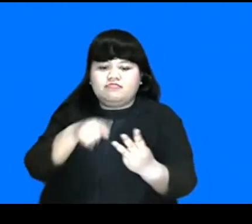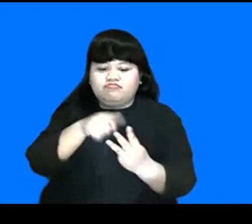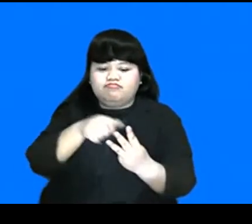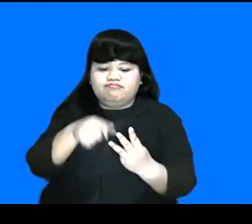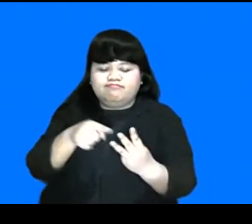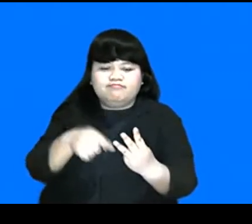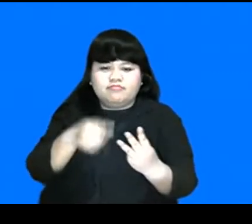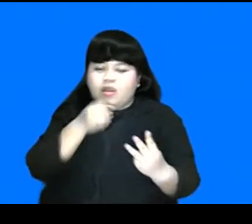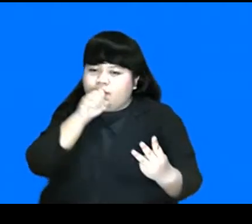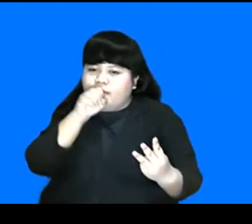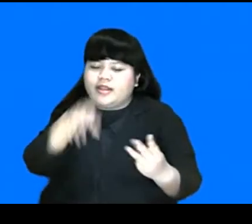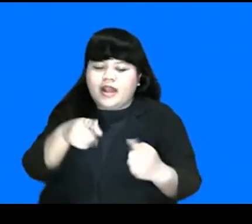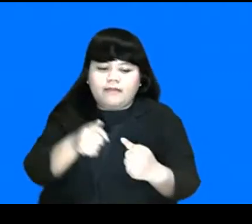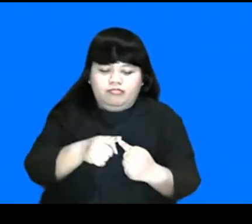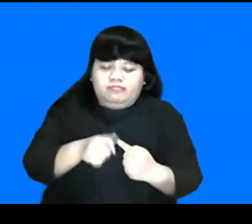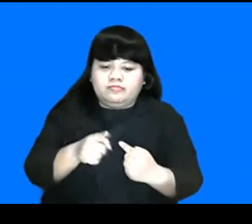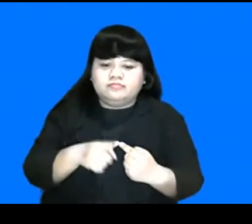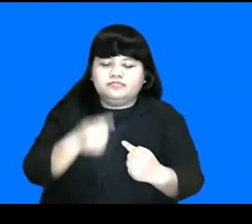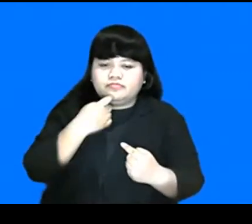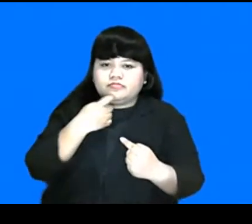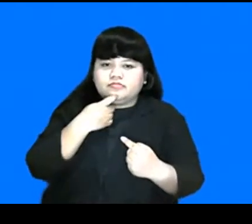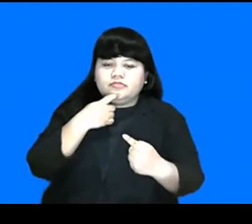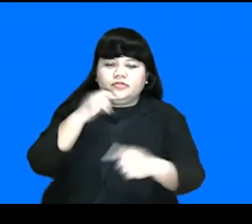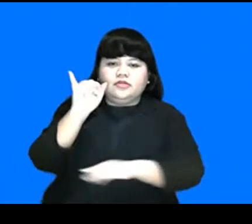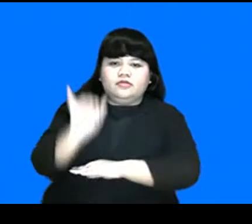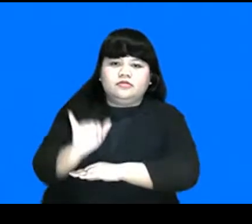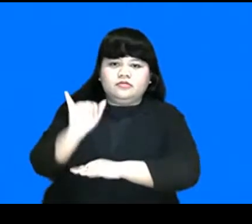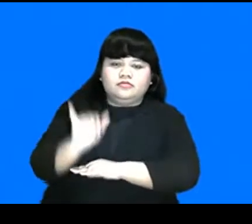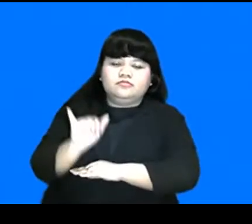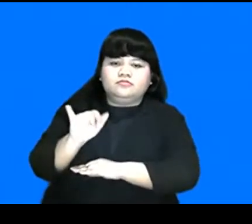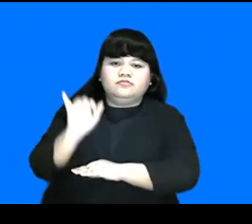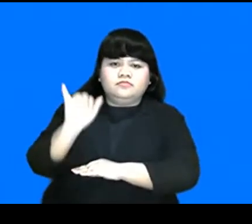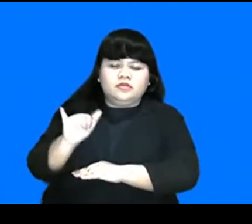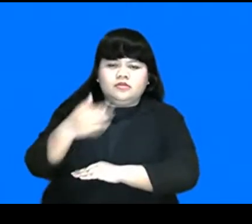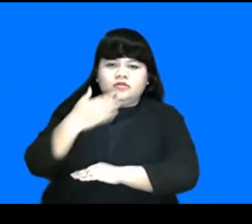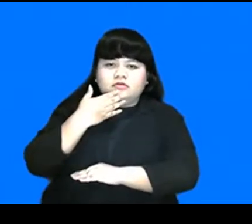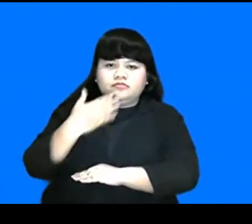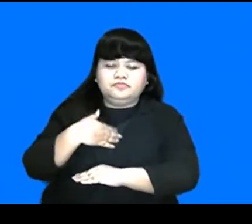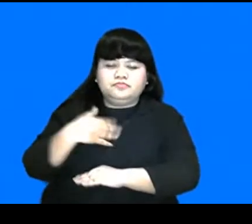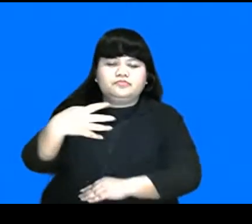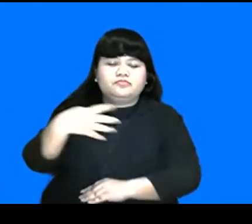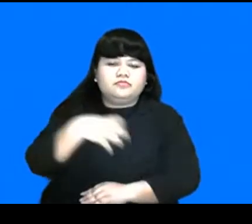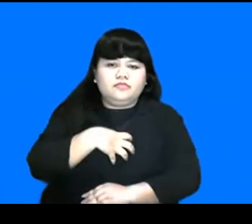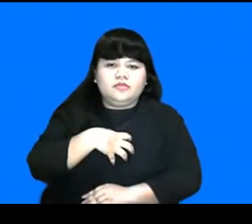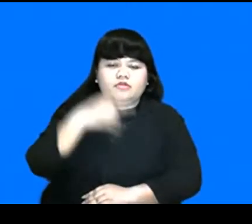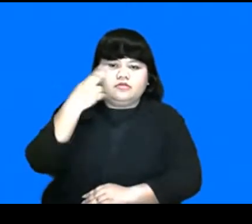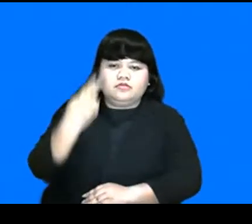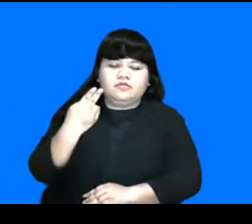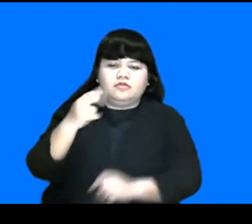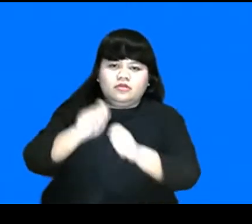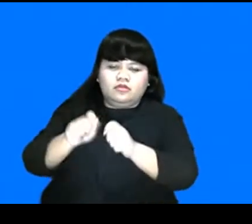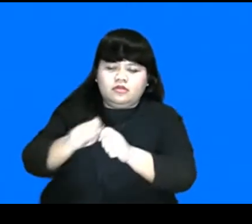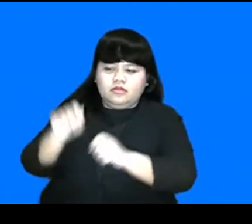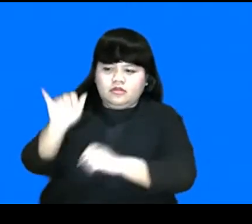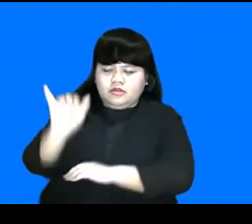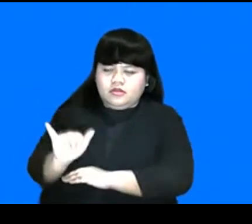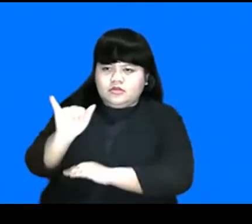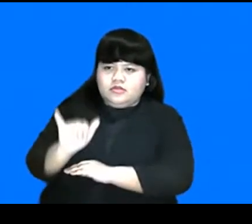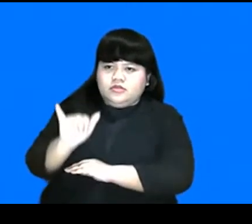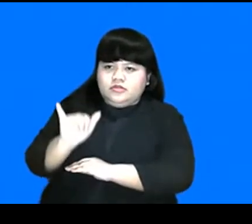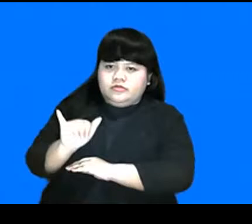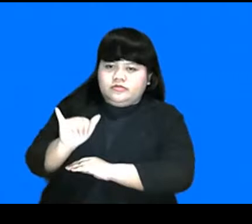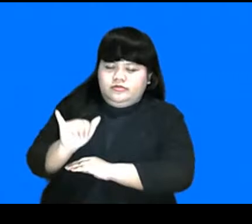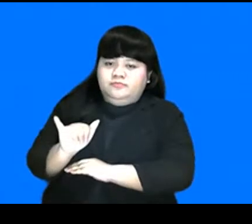foundations. They have their right. Some are good foundations, some are bad, and bad is relative. I consider something good,